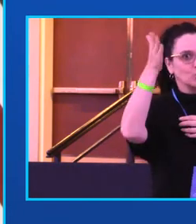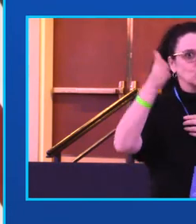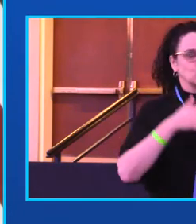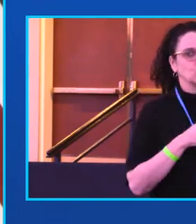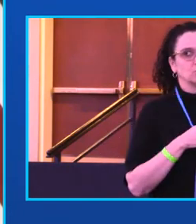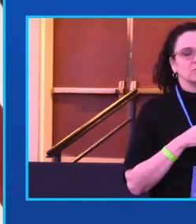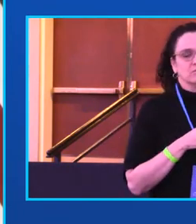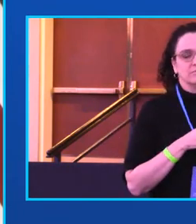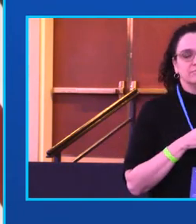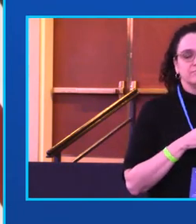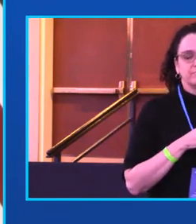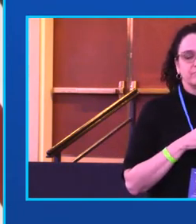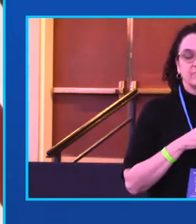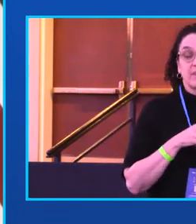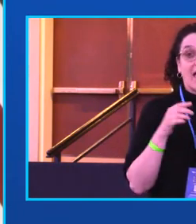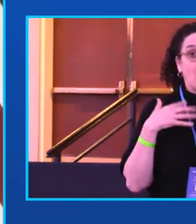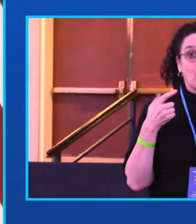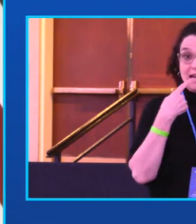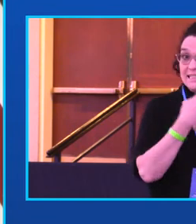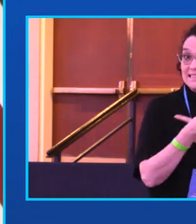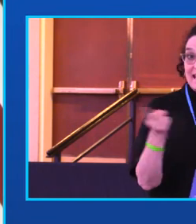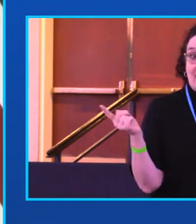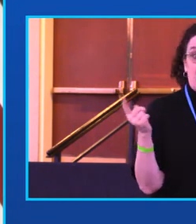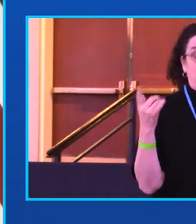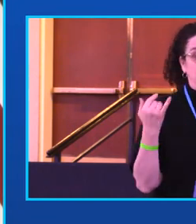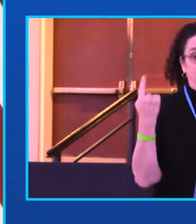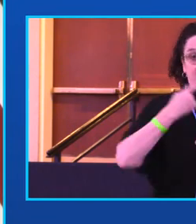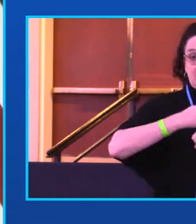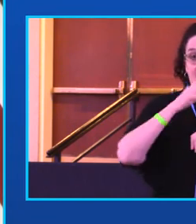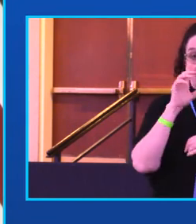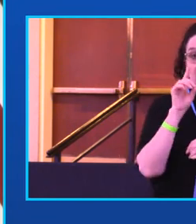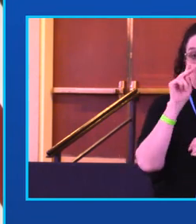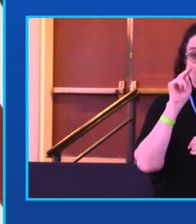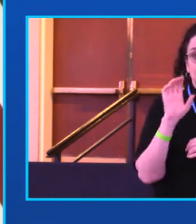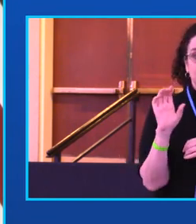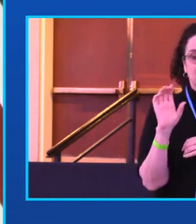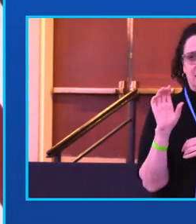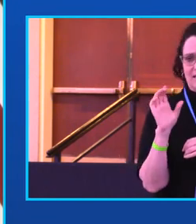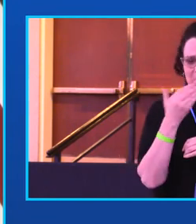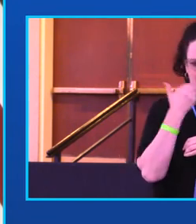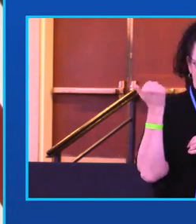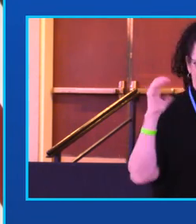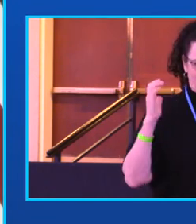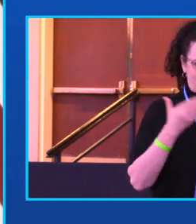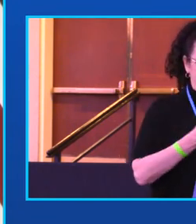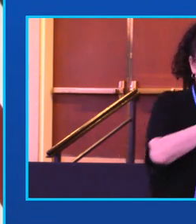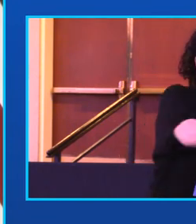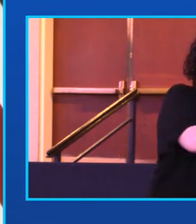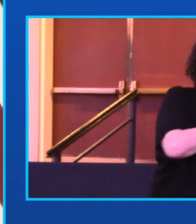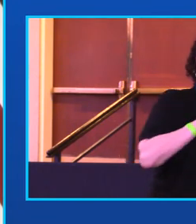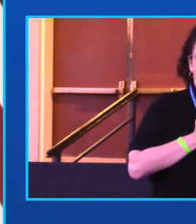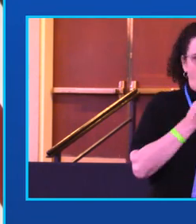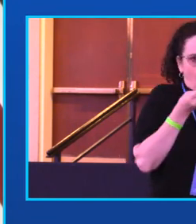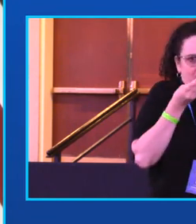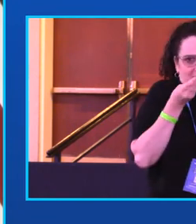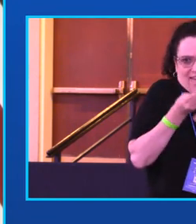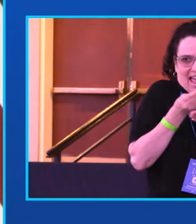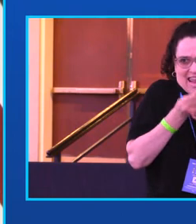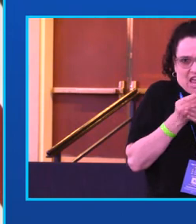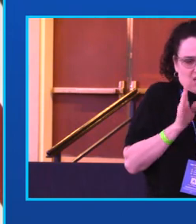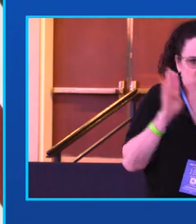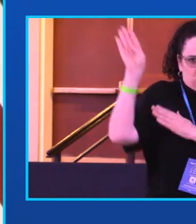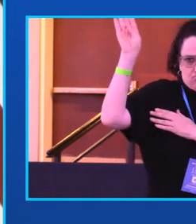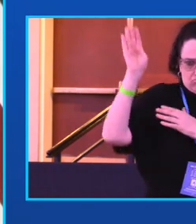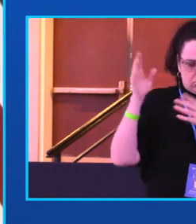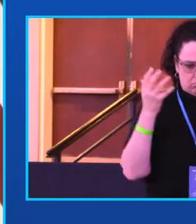So I just want to say that today the DNC is best than it's ever been. Our financial position is strong, and